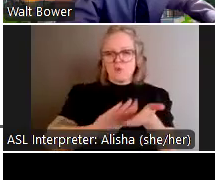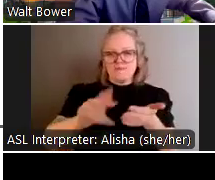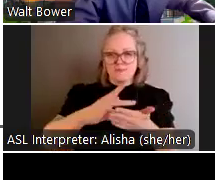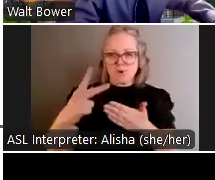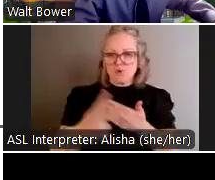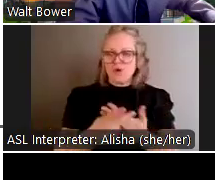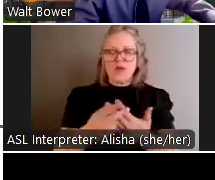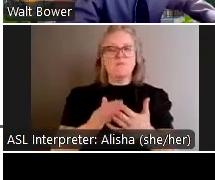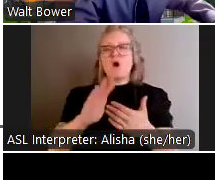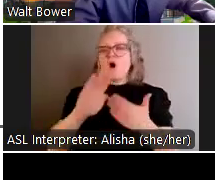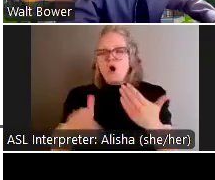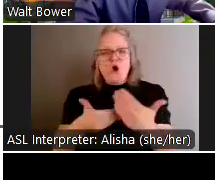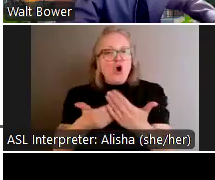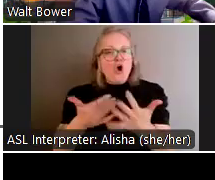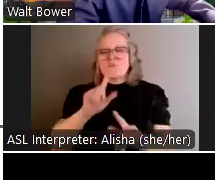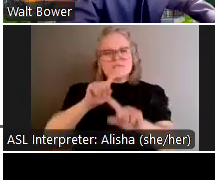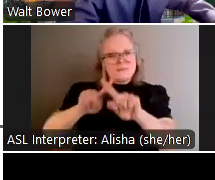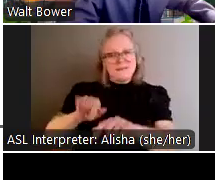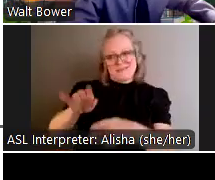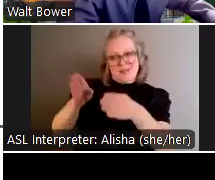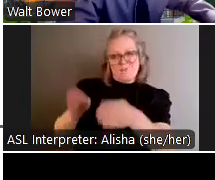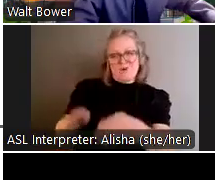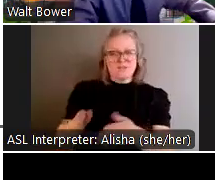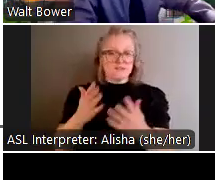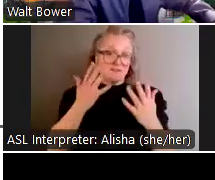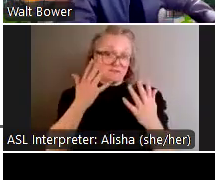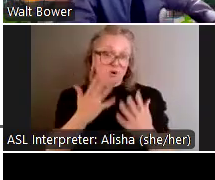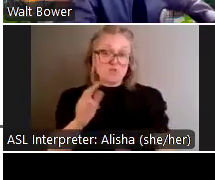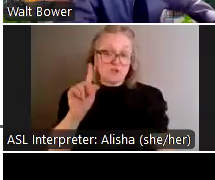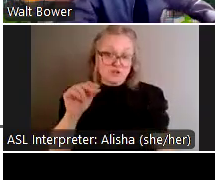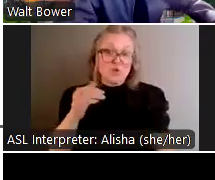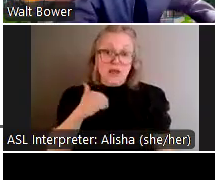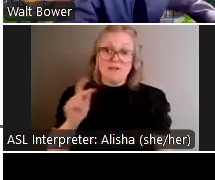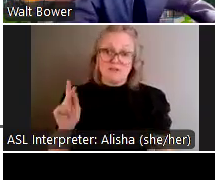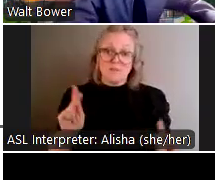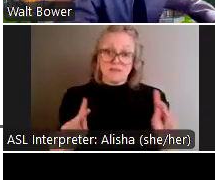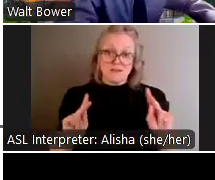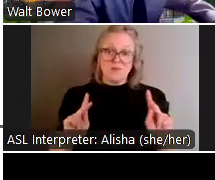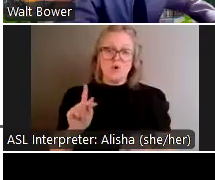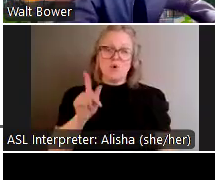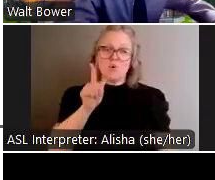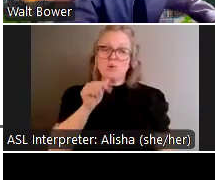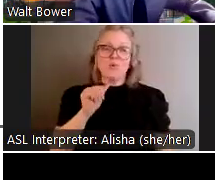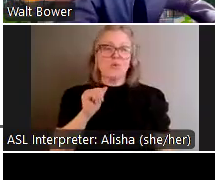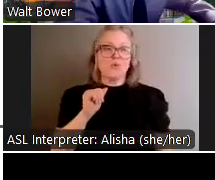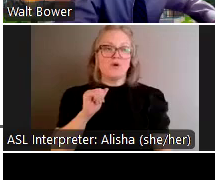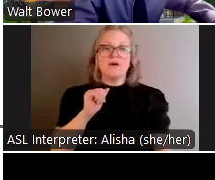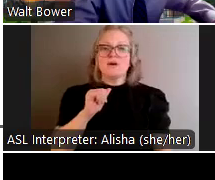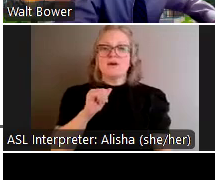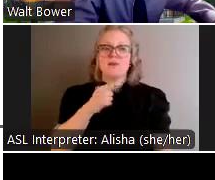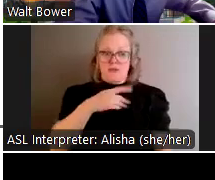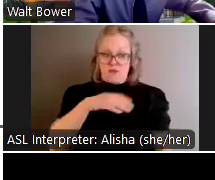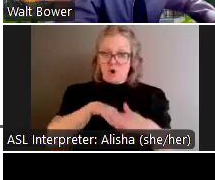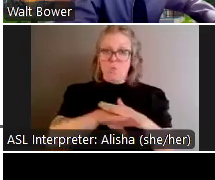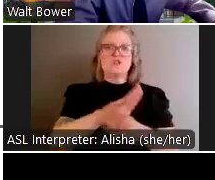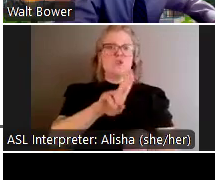depends on the individual because unfortunately, we do have individuals that go into a nursing